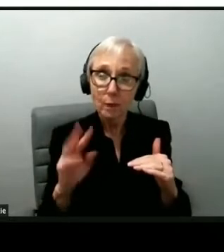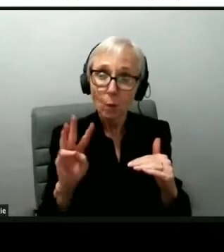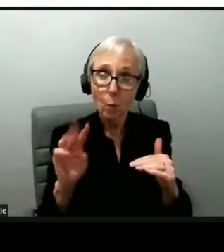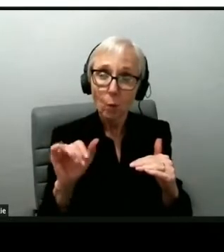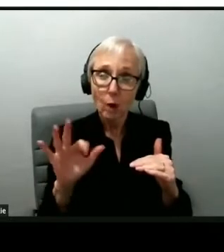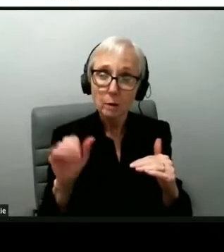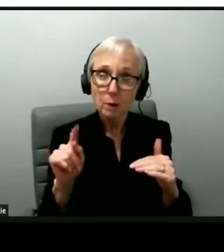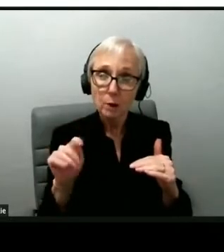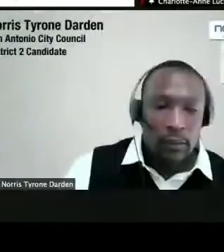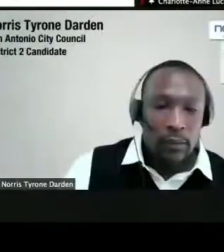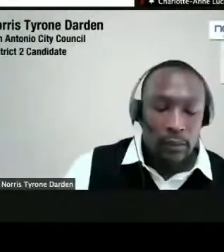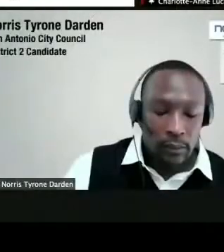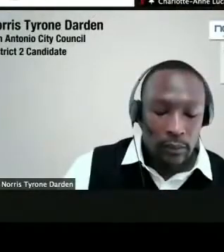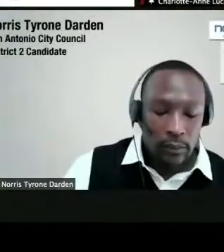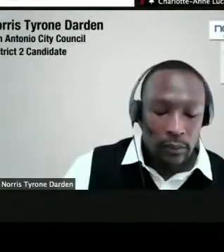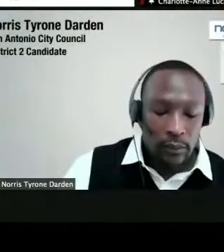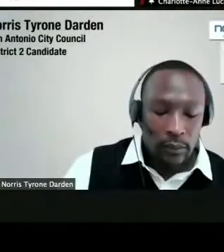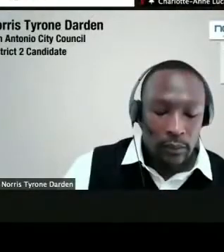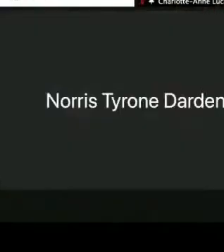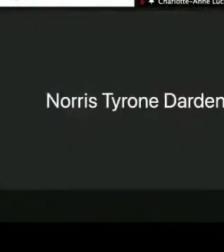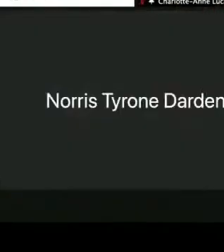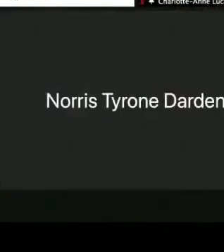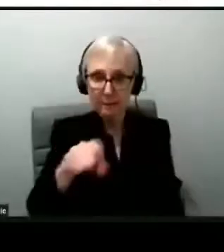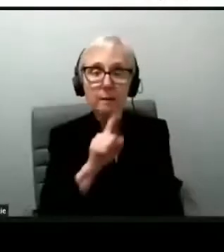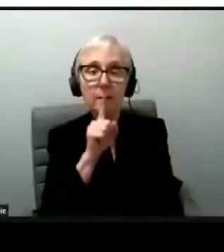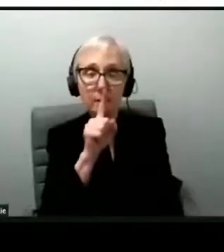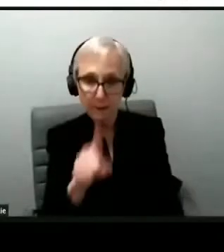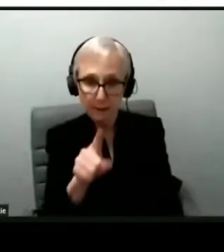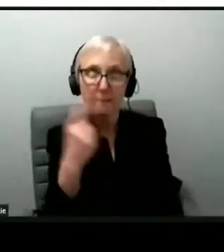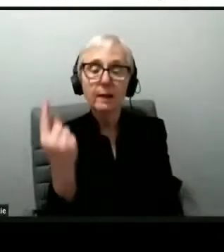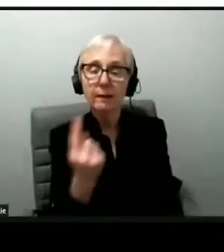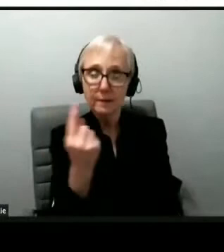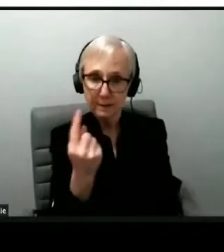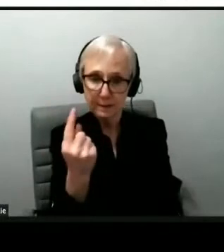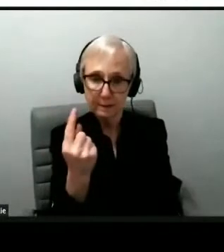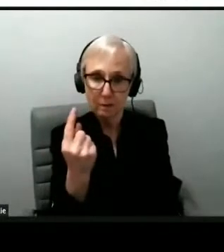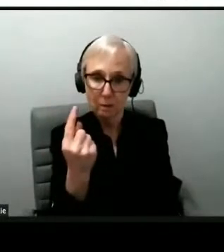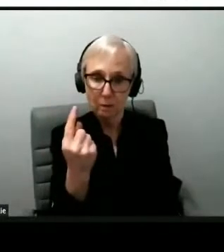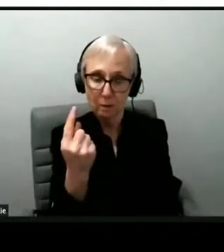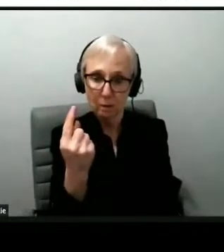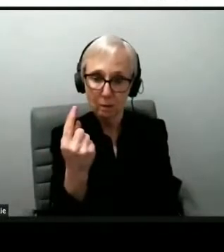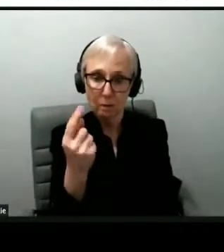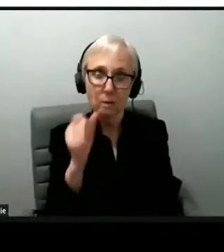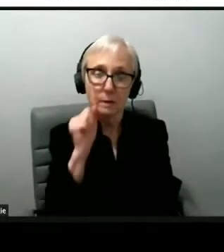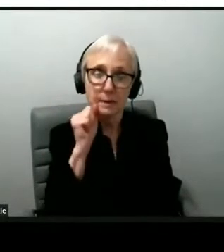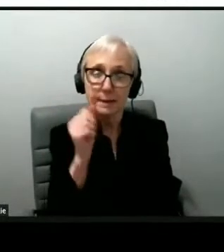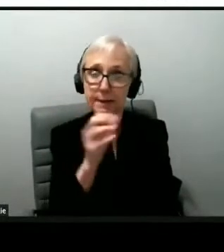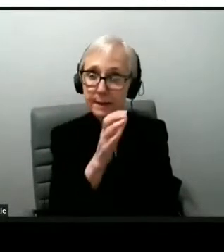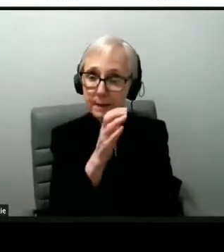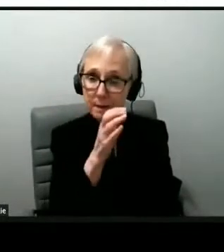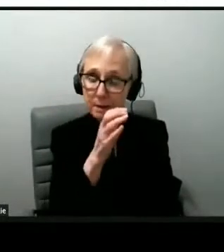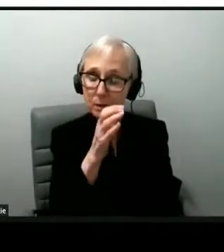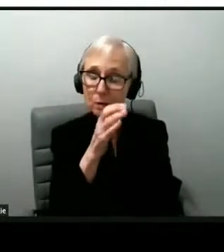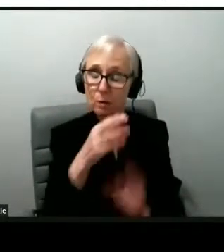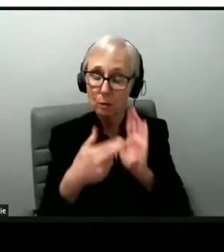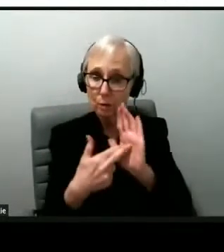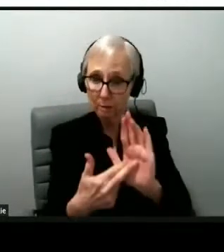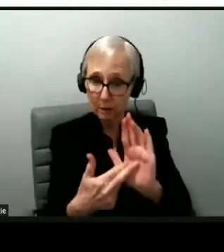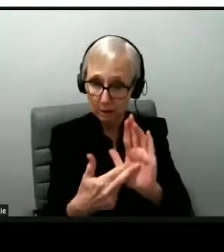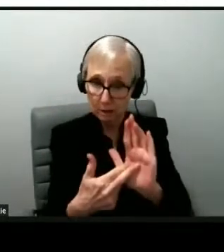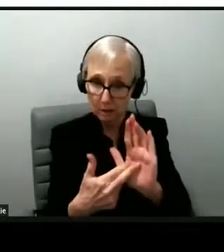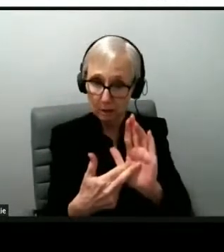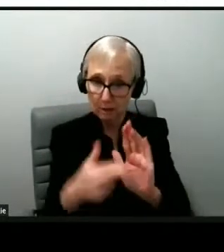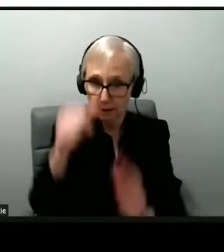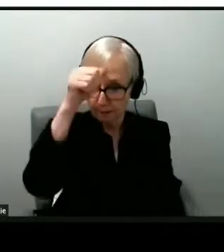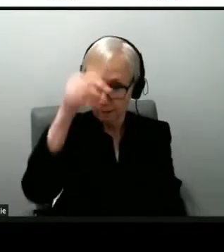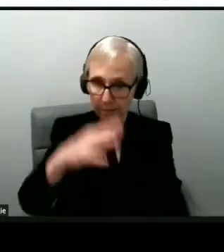Perry. Yes, I would definitely have someone, one of my seniors, represented for the seniors. As a matter of fact, there's a guy